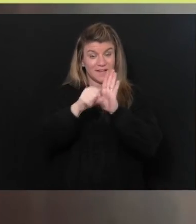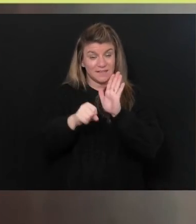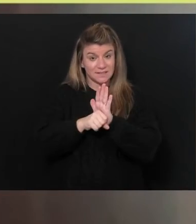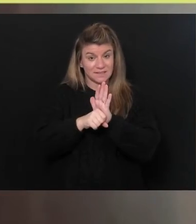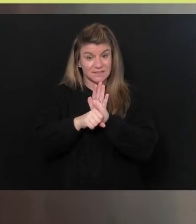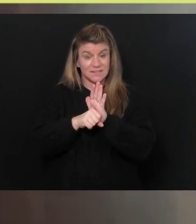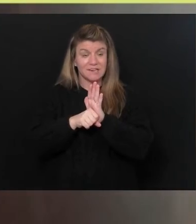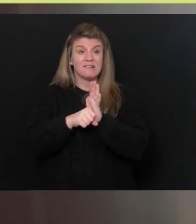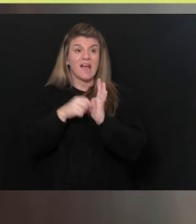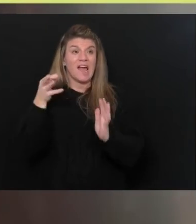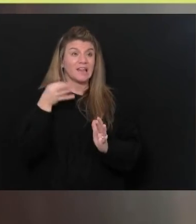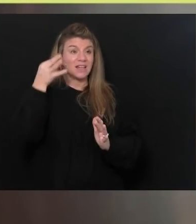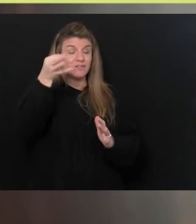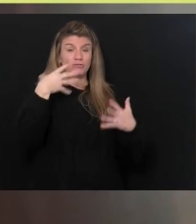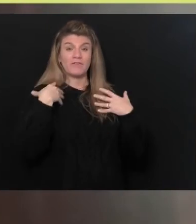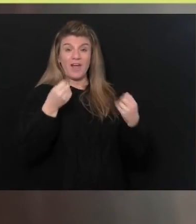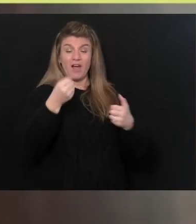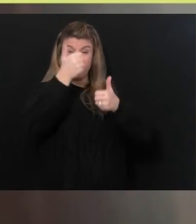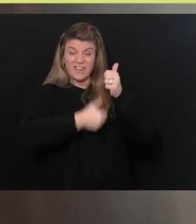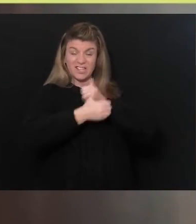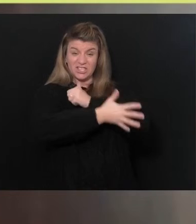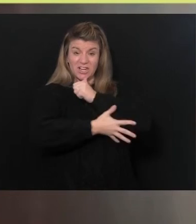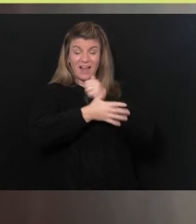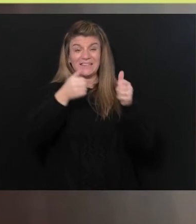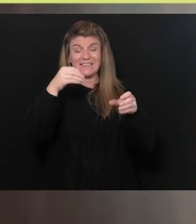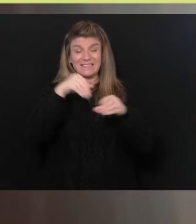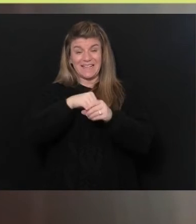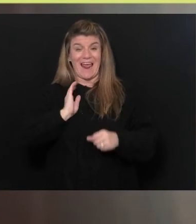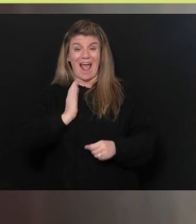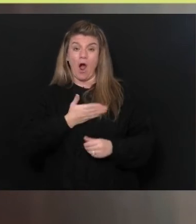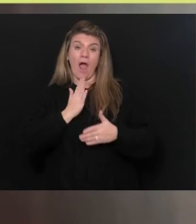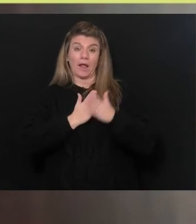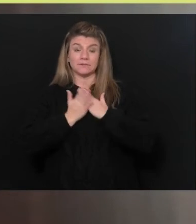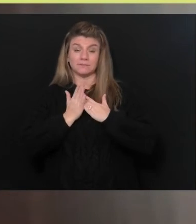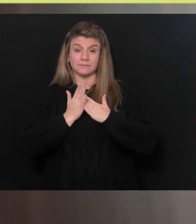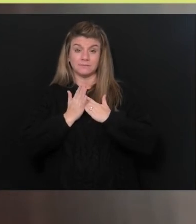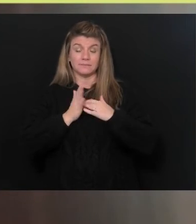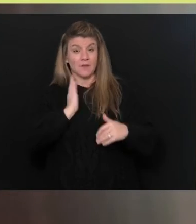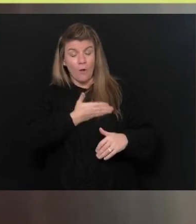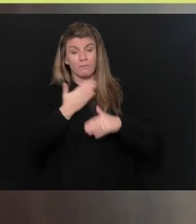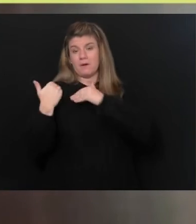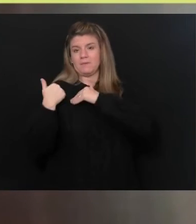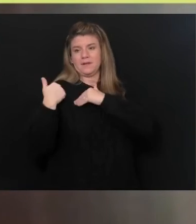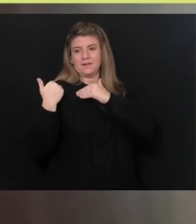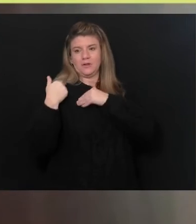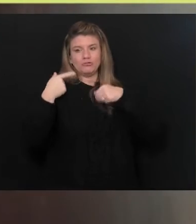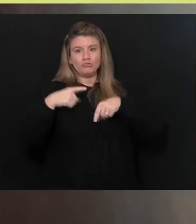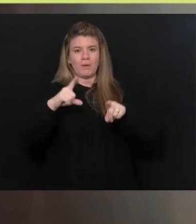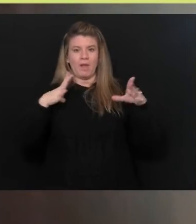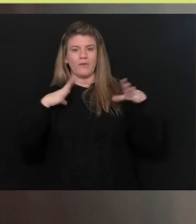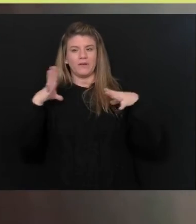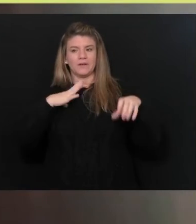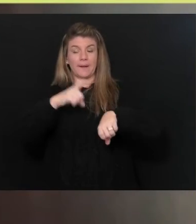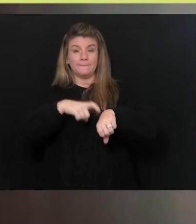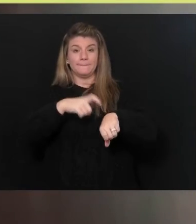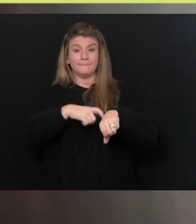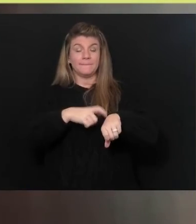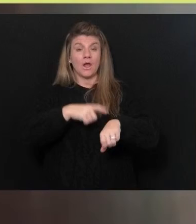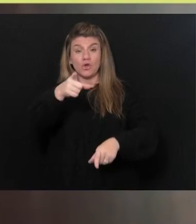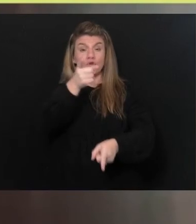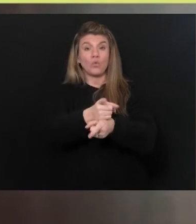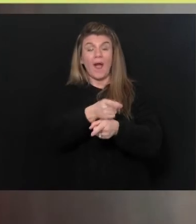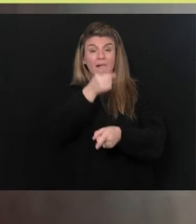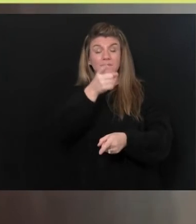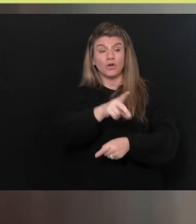the health of each county is in each one of our hands coming into this holiday break. And you're absolutely right, about 2